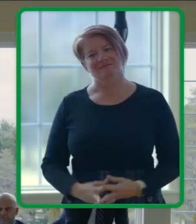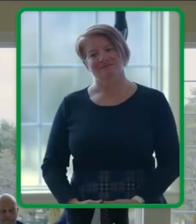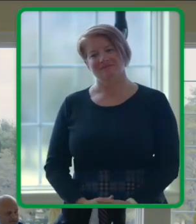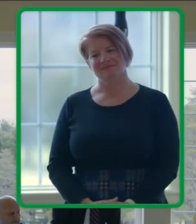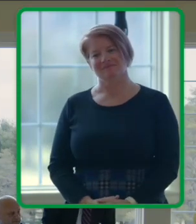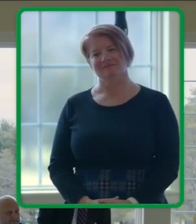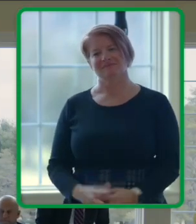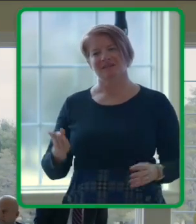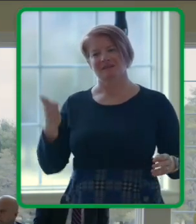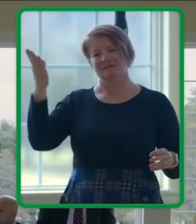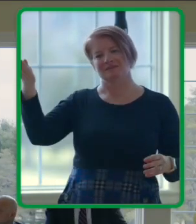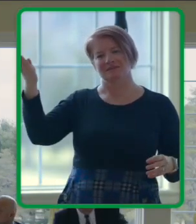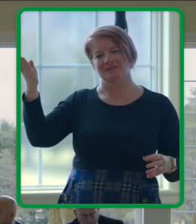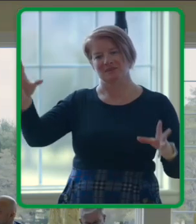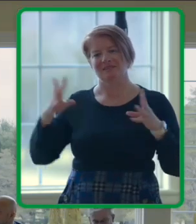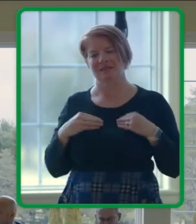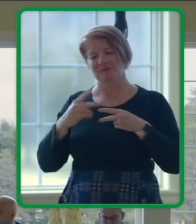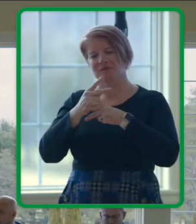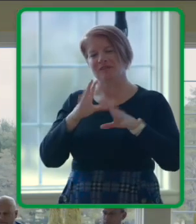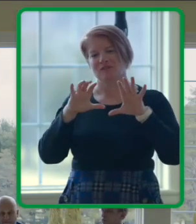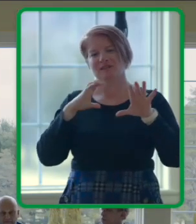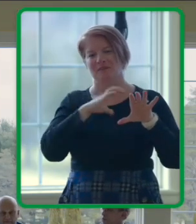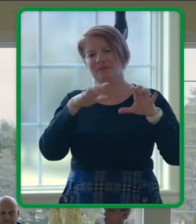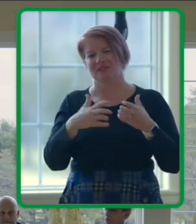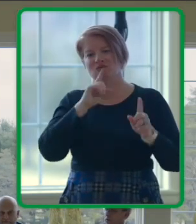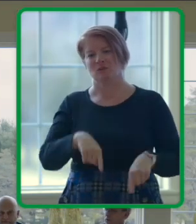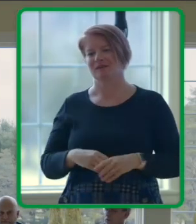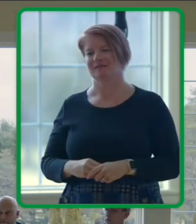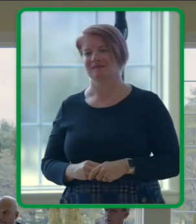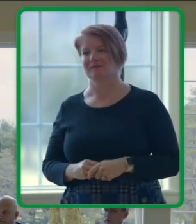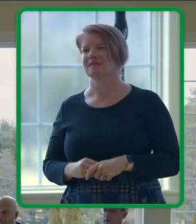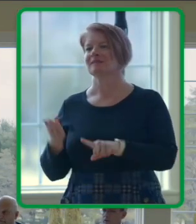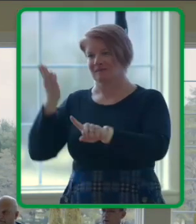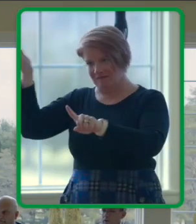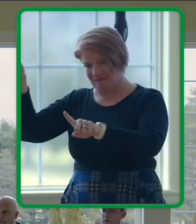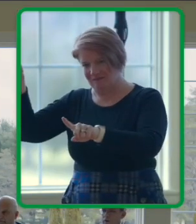Could I ask for a motion to accept the Supervisory Committee's report?